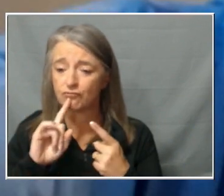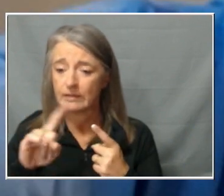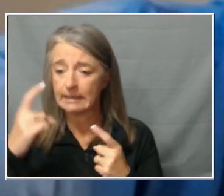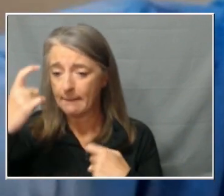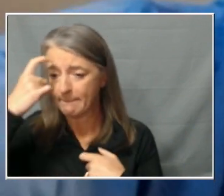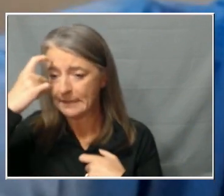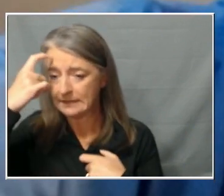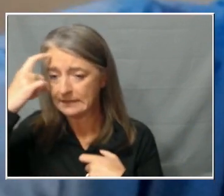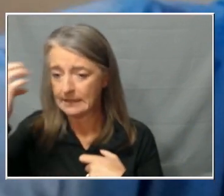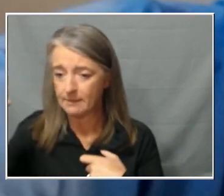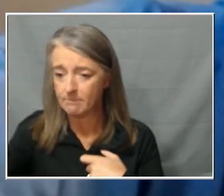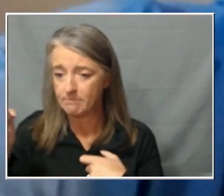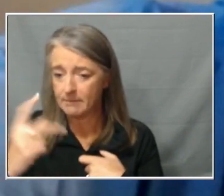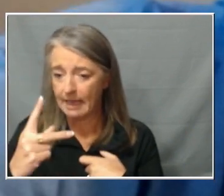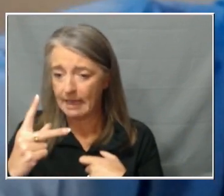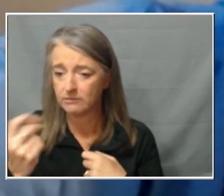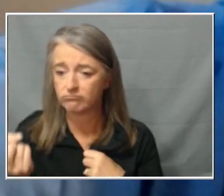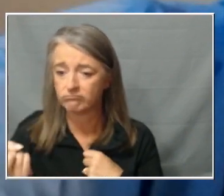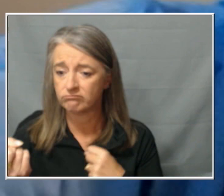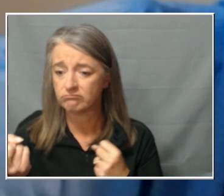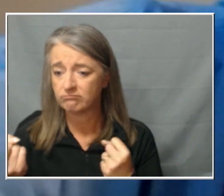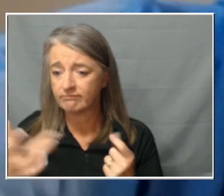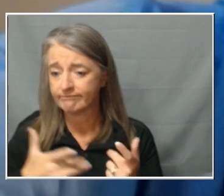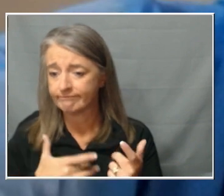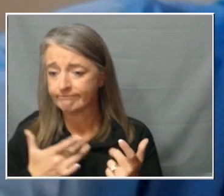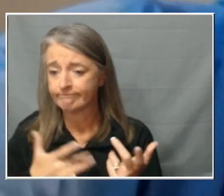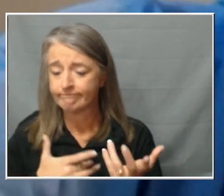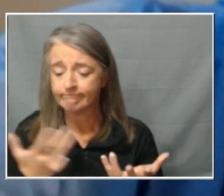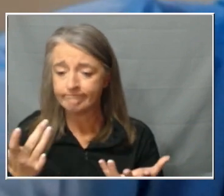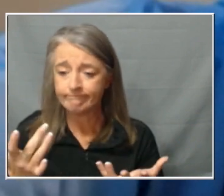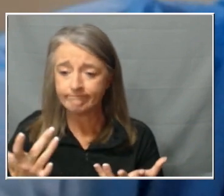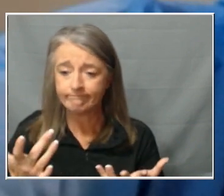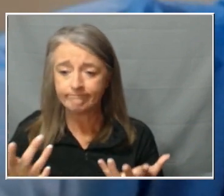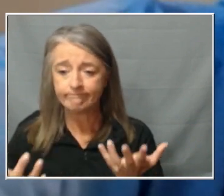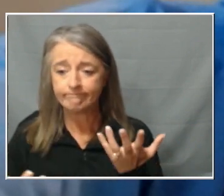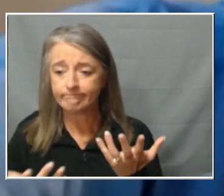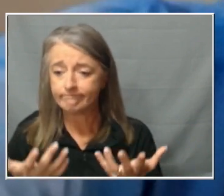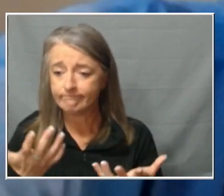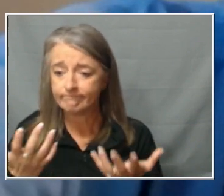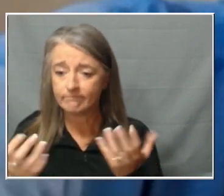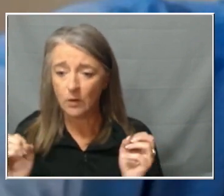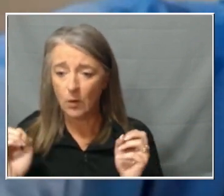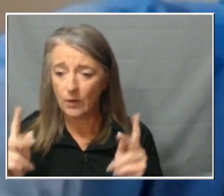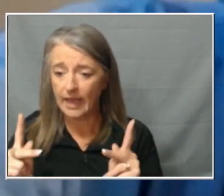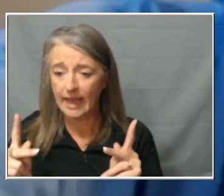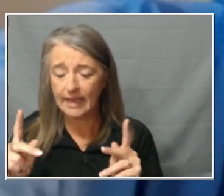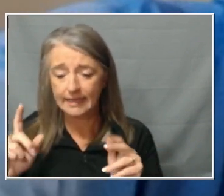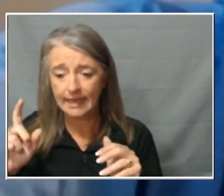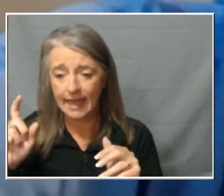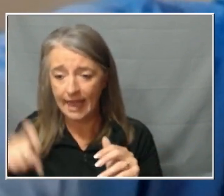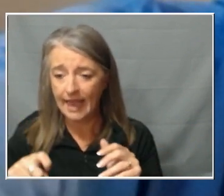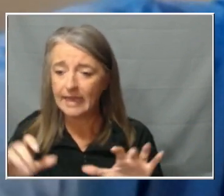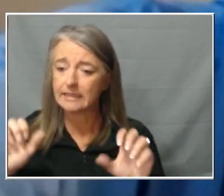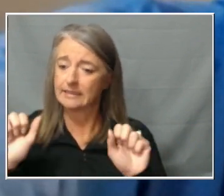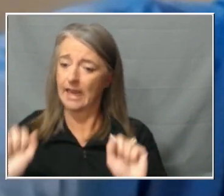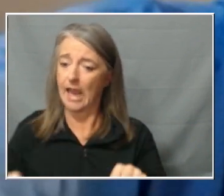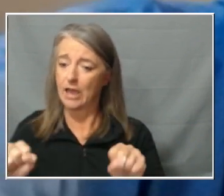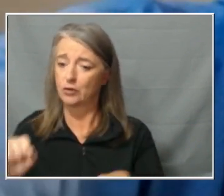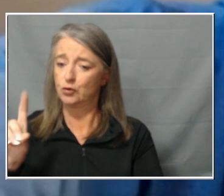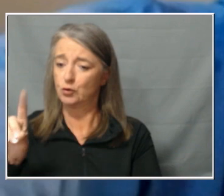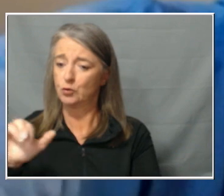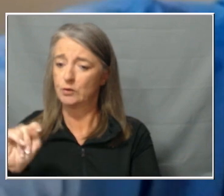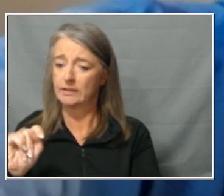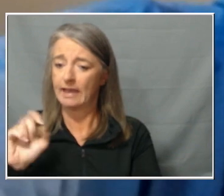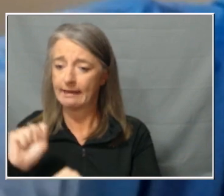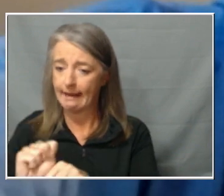mentally get back onto a foot to where you felt like, okay, this is something that is doable. This is something that I